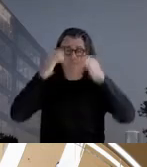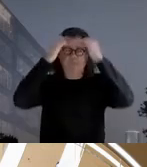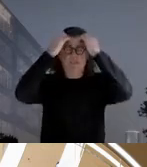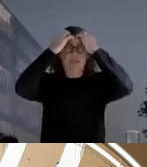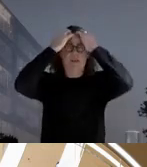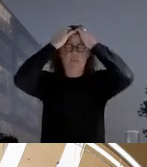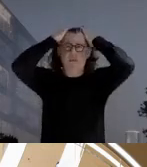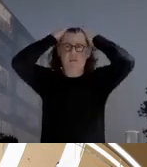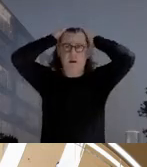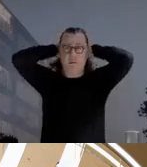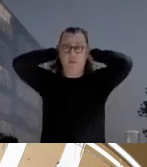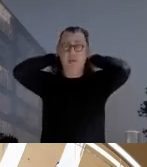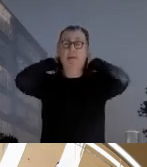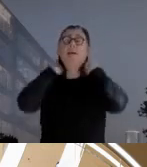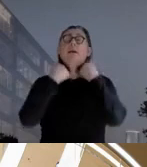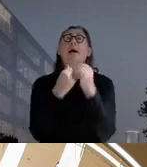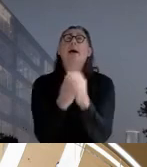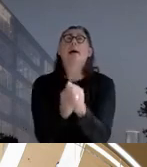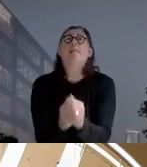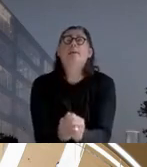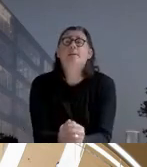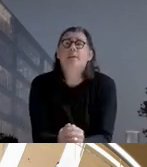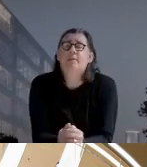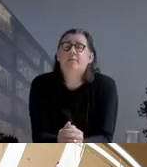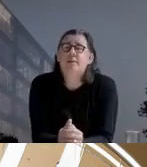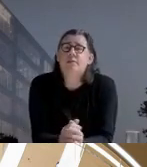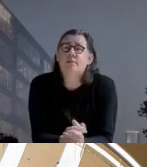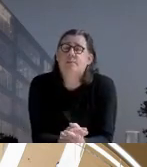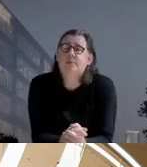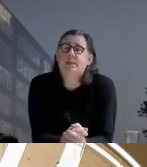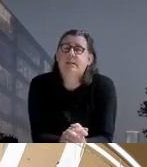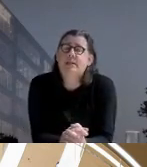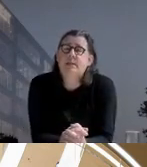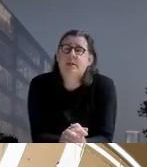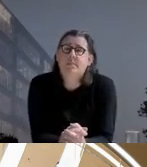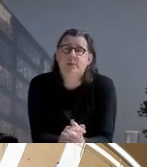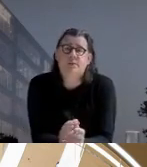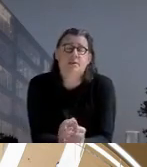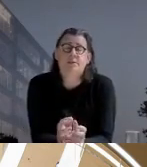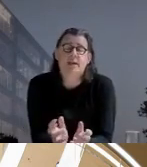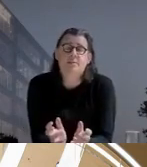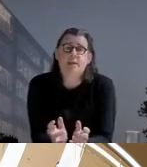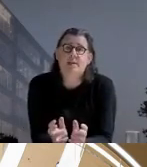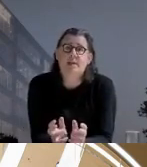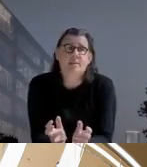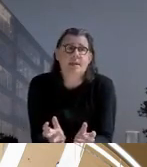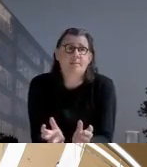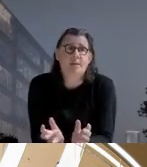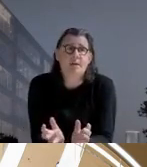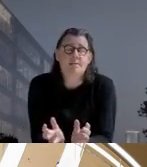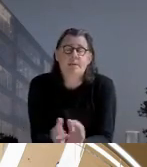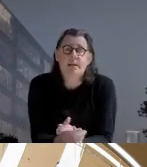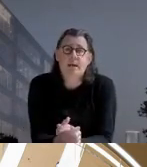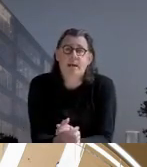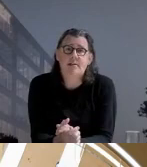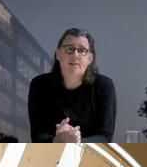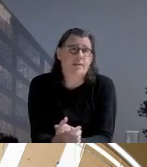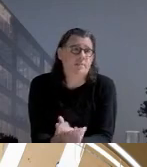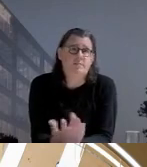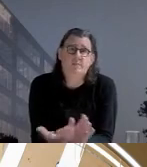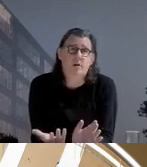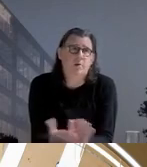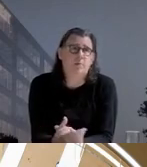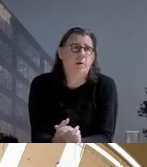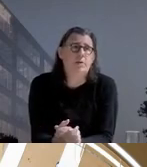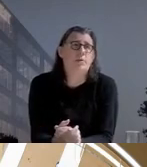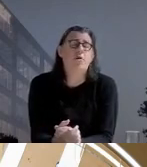moment. The benchmark building is a conventional building built on the same site at the same size,